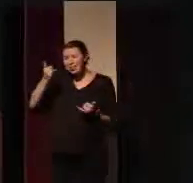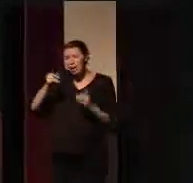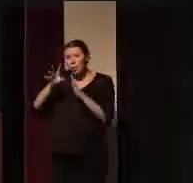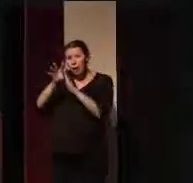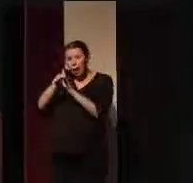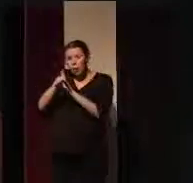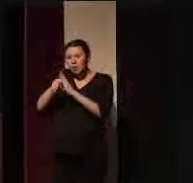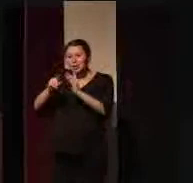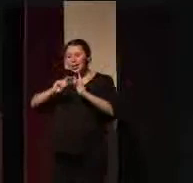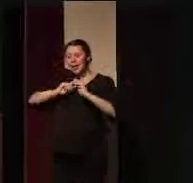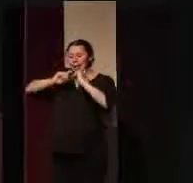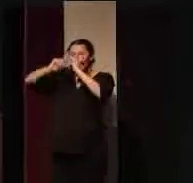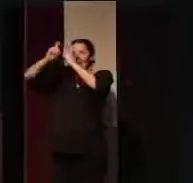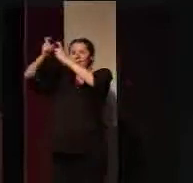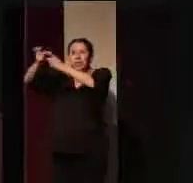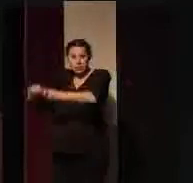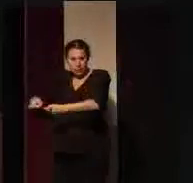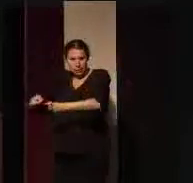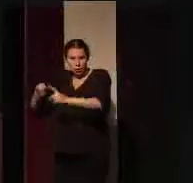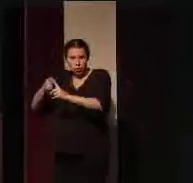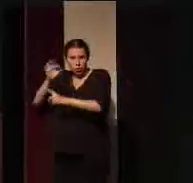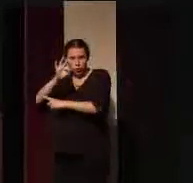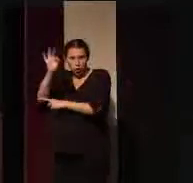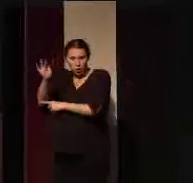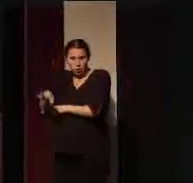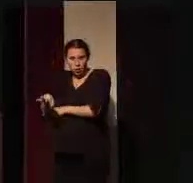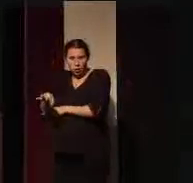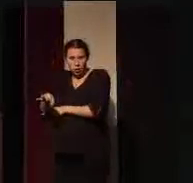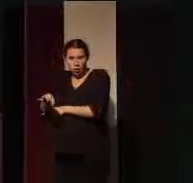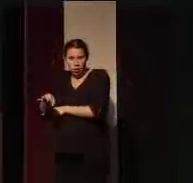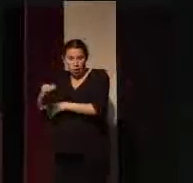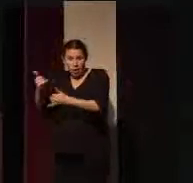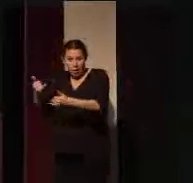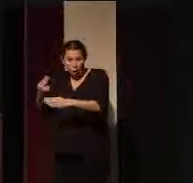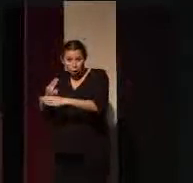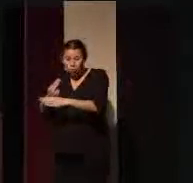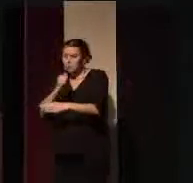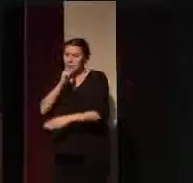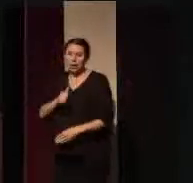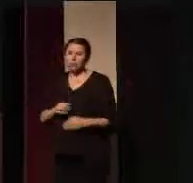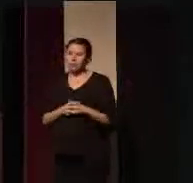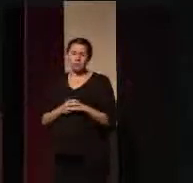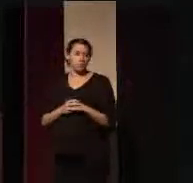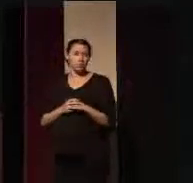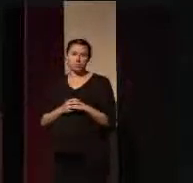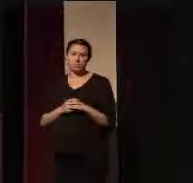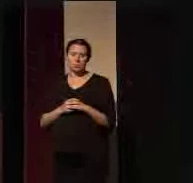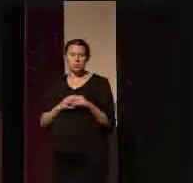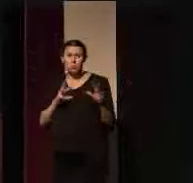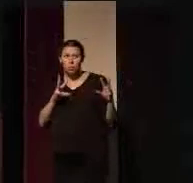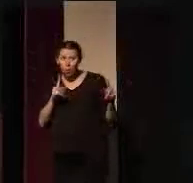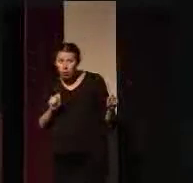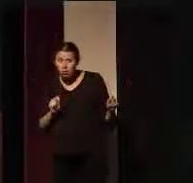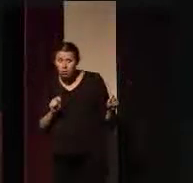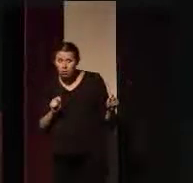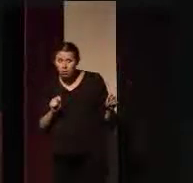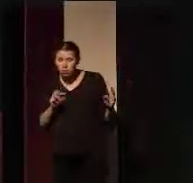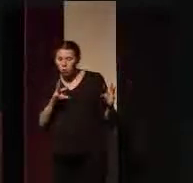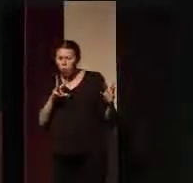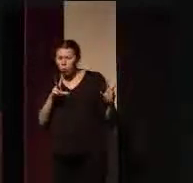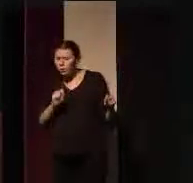have been given to the Ferguson Police Department, they are not being used. What?